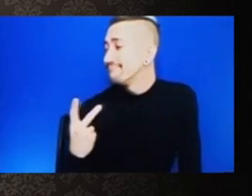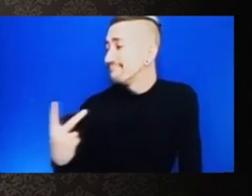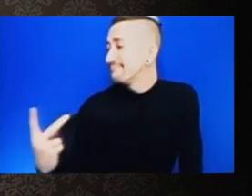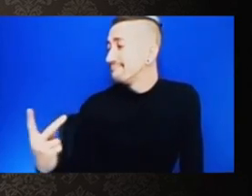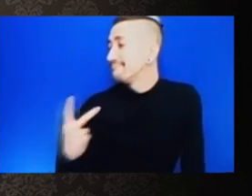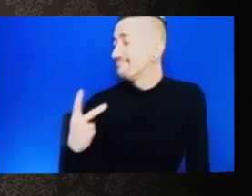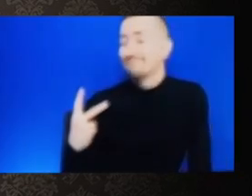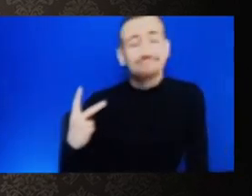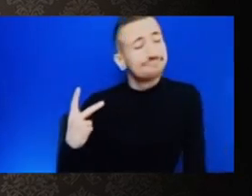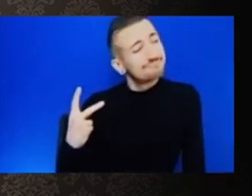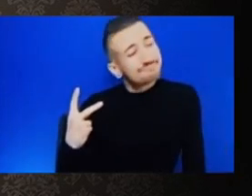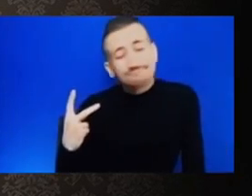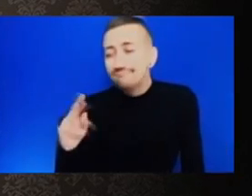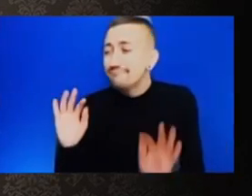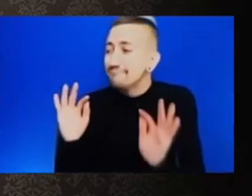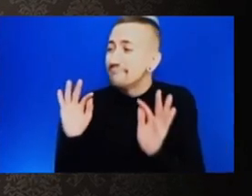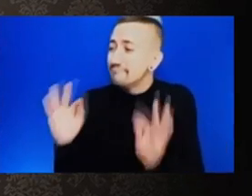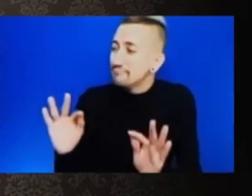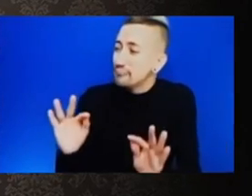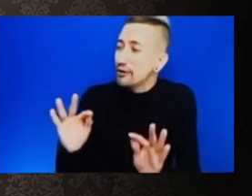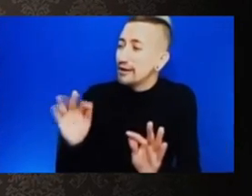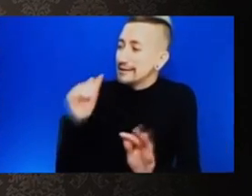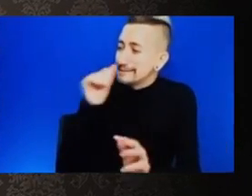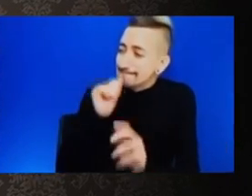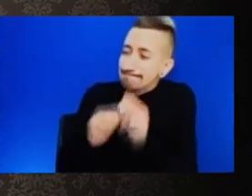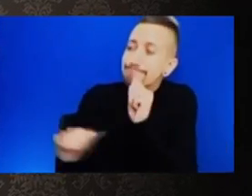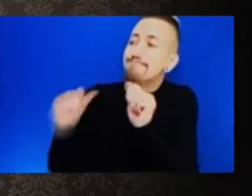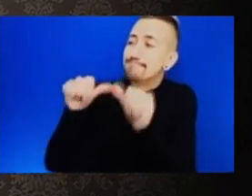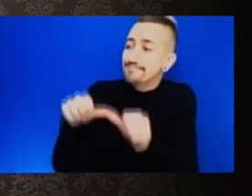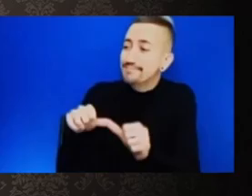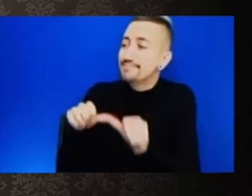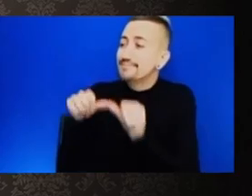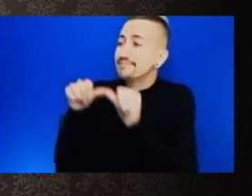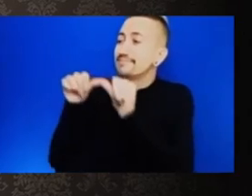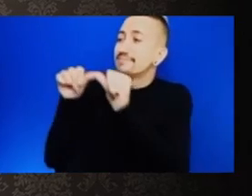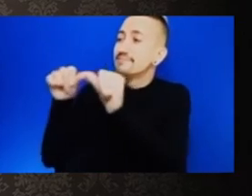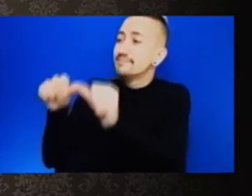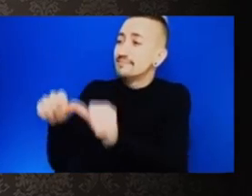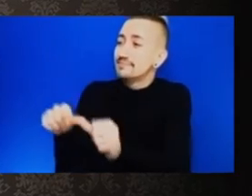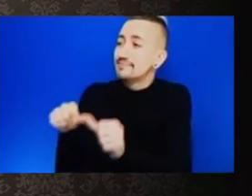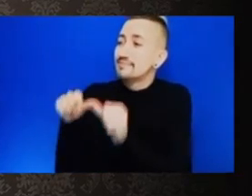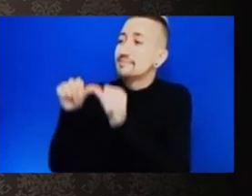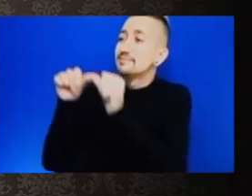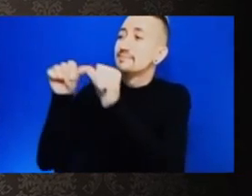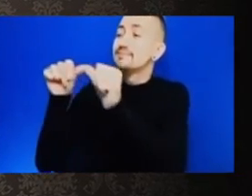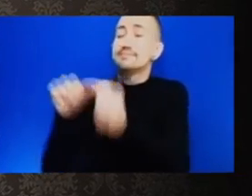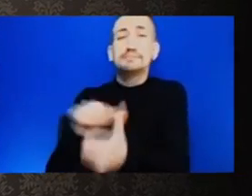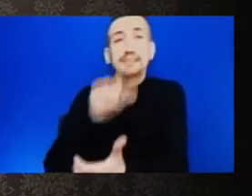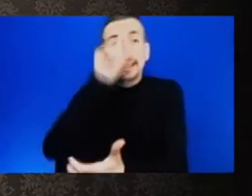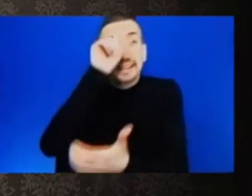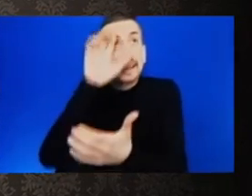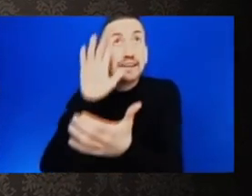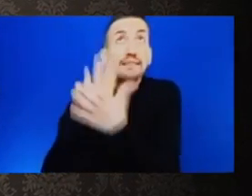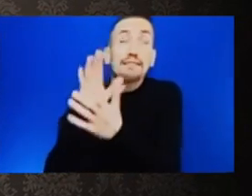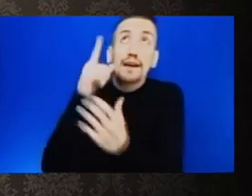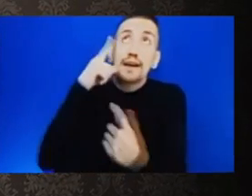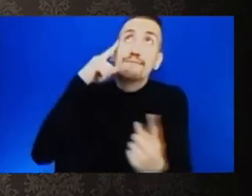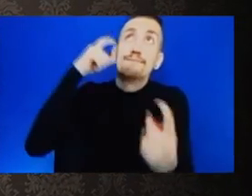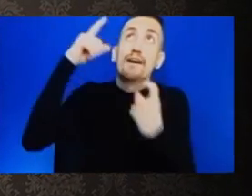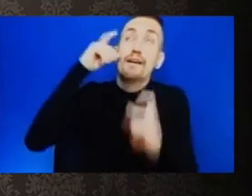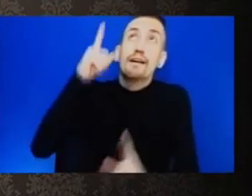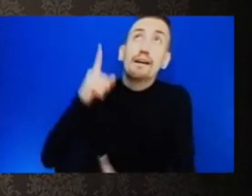Just shine from where you are, 'cause you're exactly where you're supposed to be. And